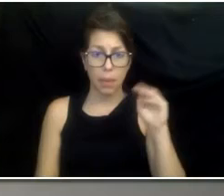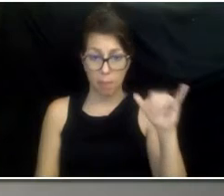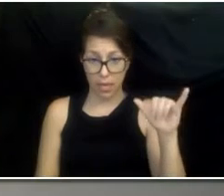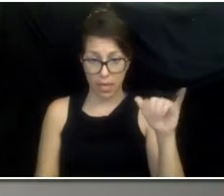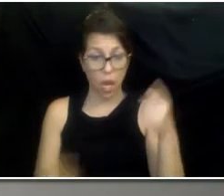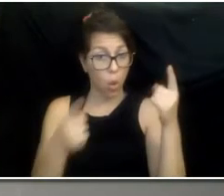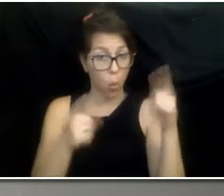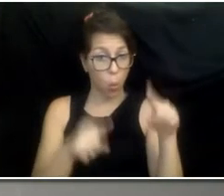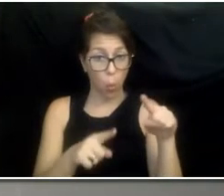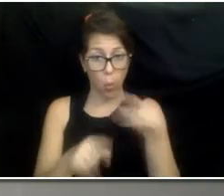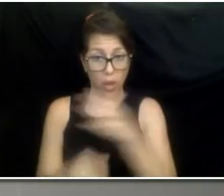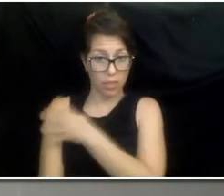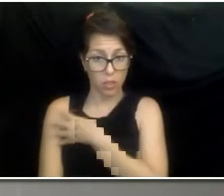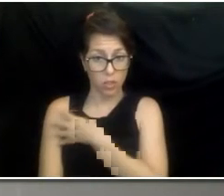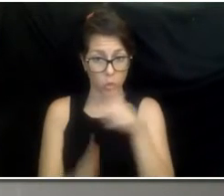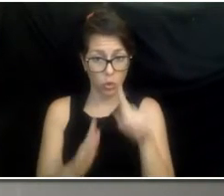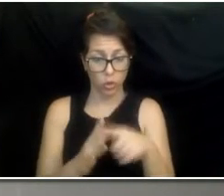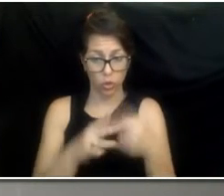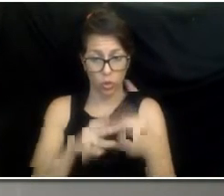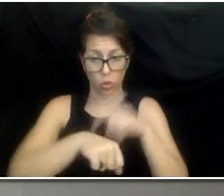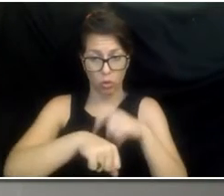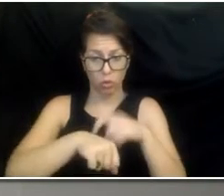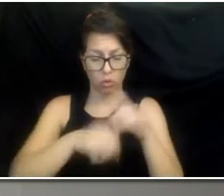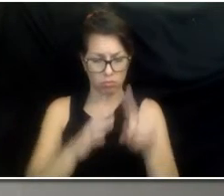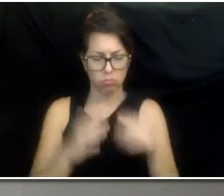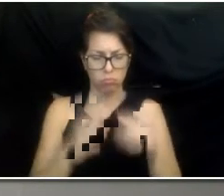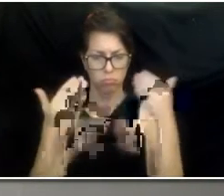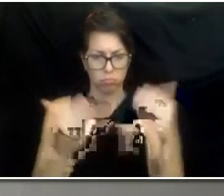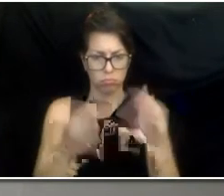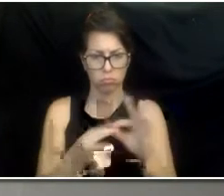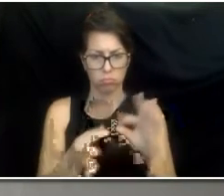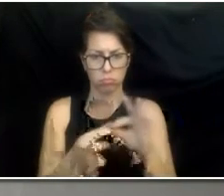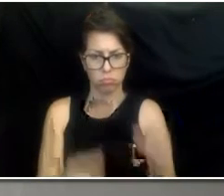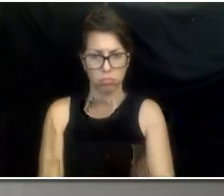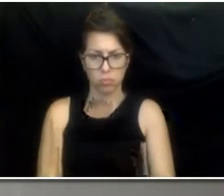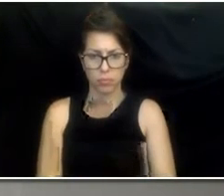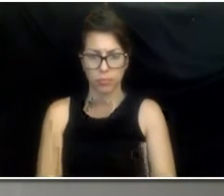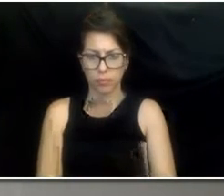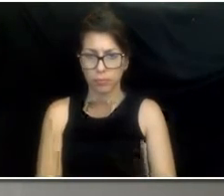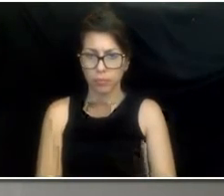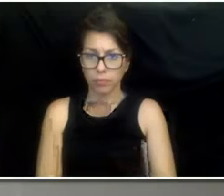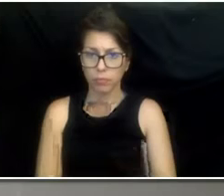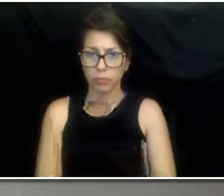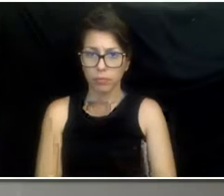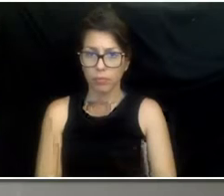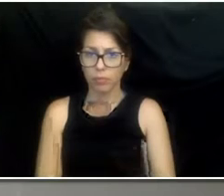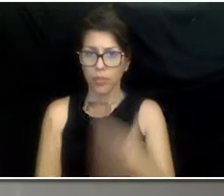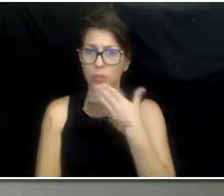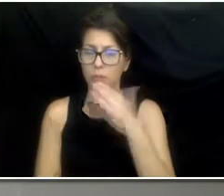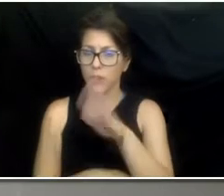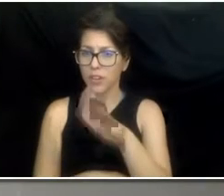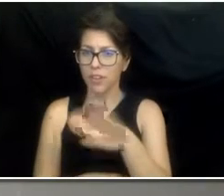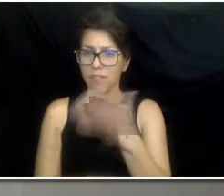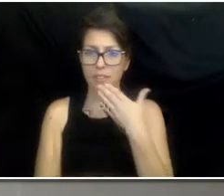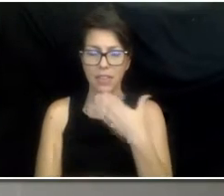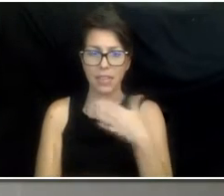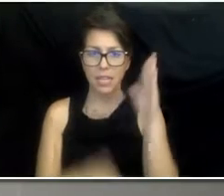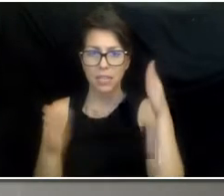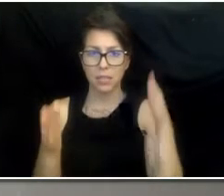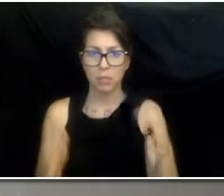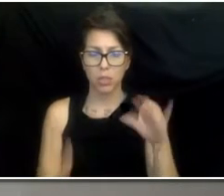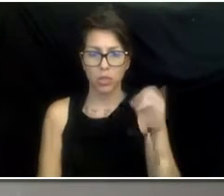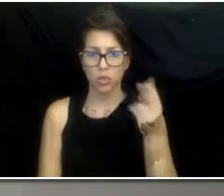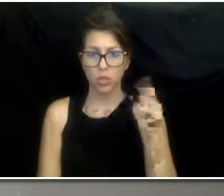Committee on Public Safety and other members of the council for inviting me to testify today I'm Amy barish the executive director of her justice a